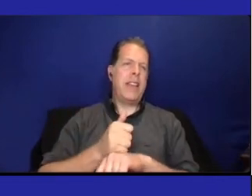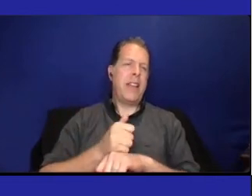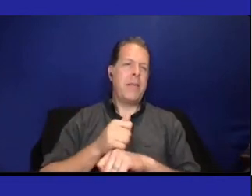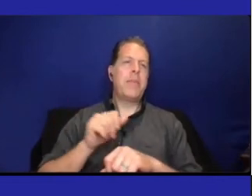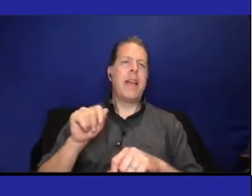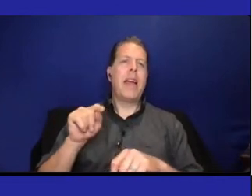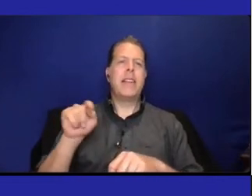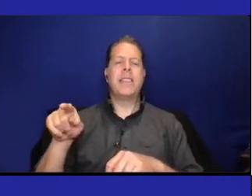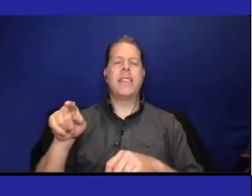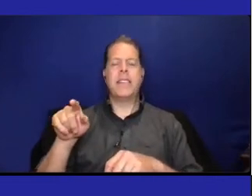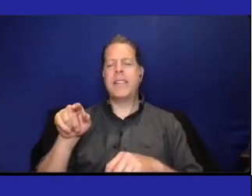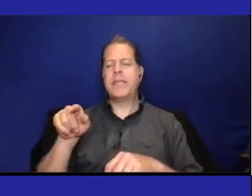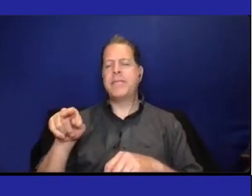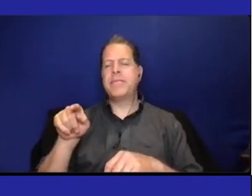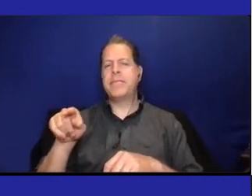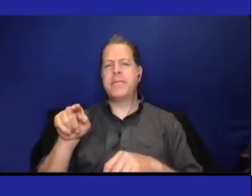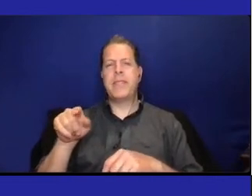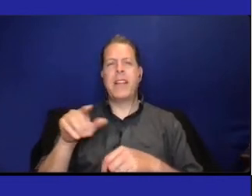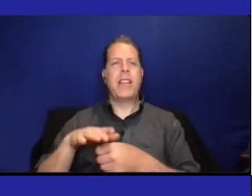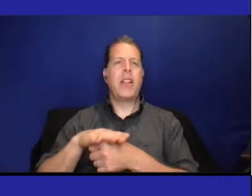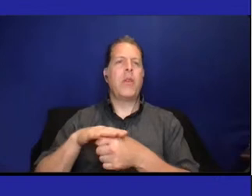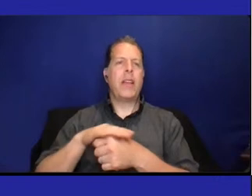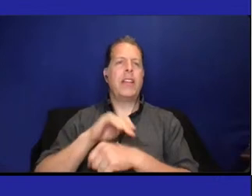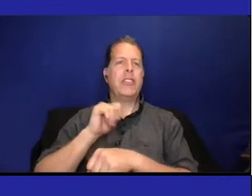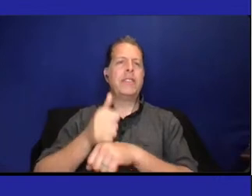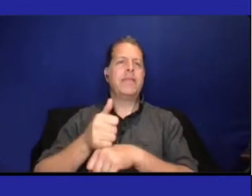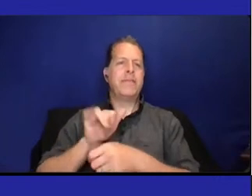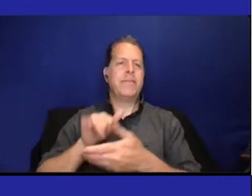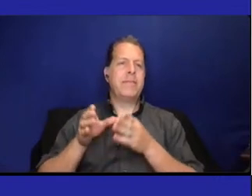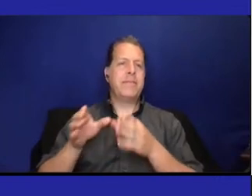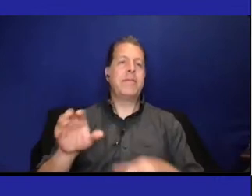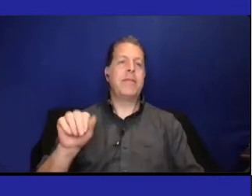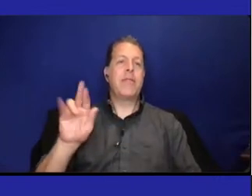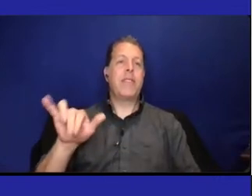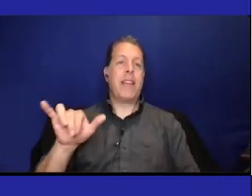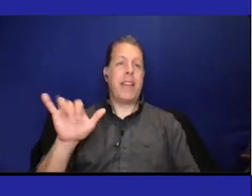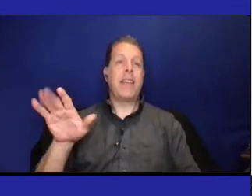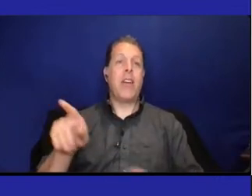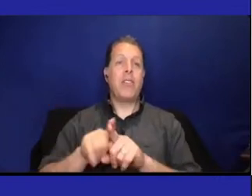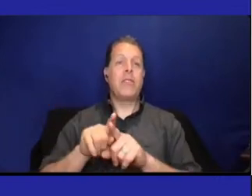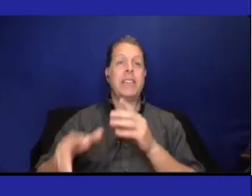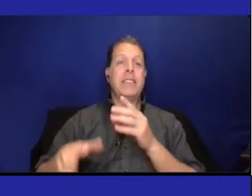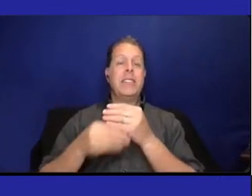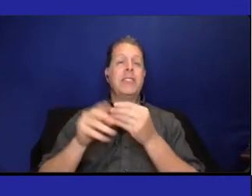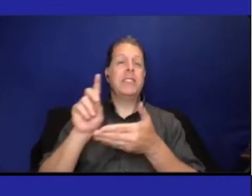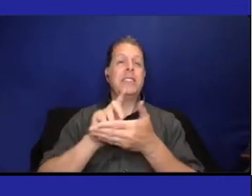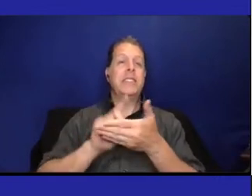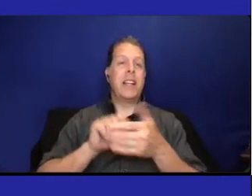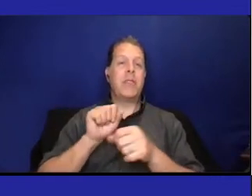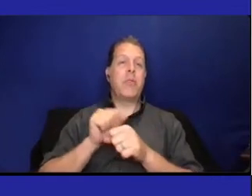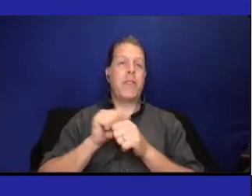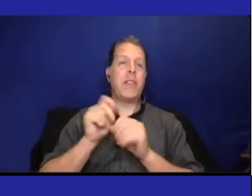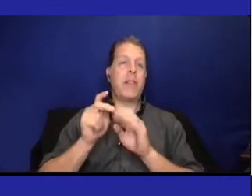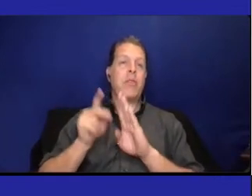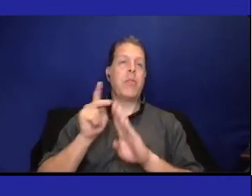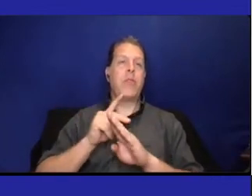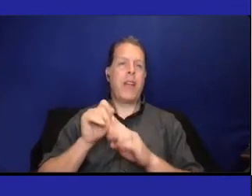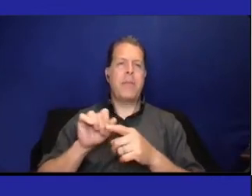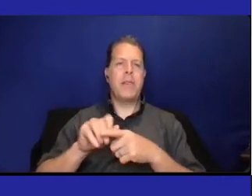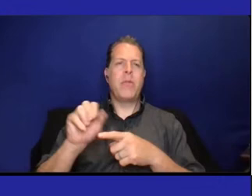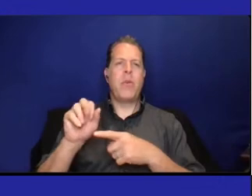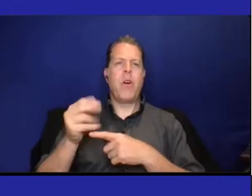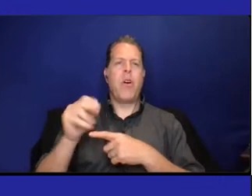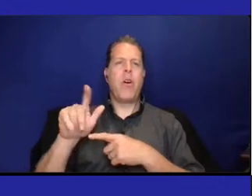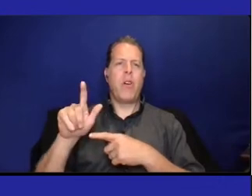particular location. Array also has additional design work for the program at Woodhull location, but that's not part of